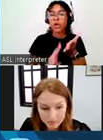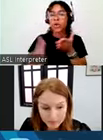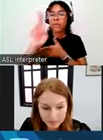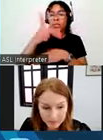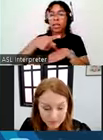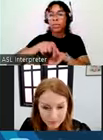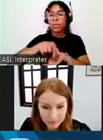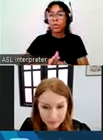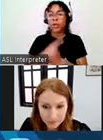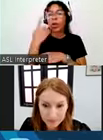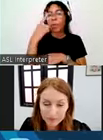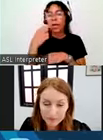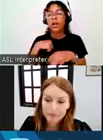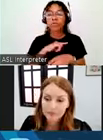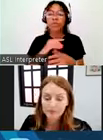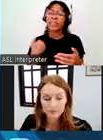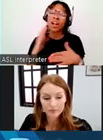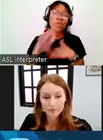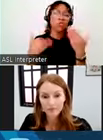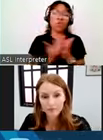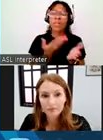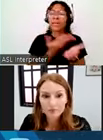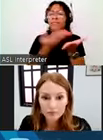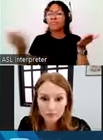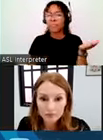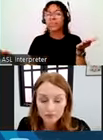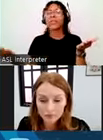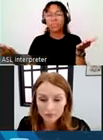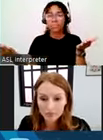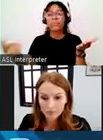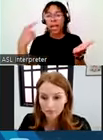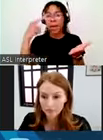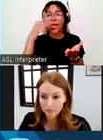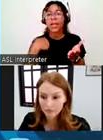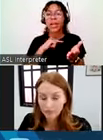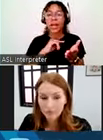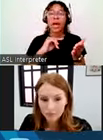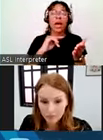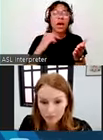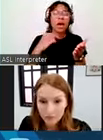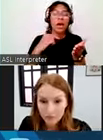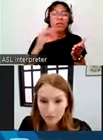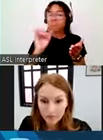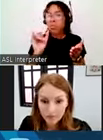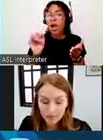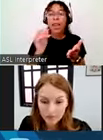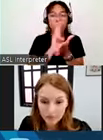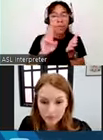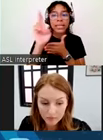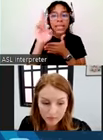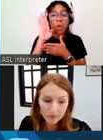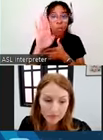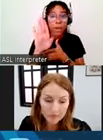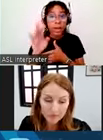that we get, and the UPRM contract is going to involve reaching out to communities through the university. So we are really